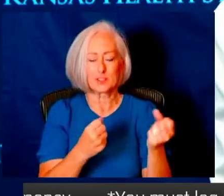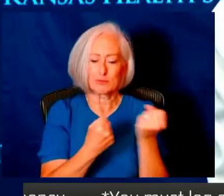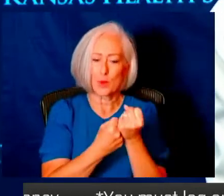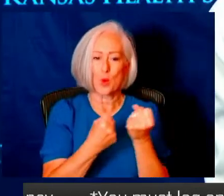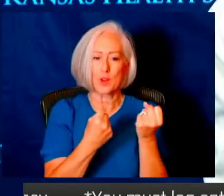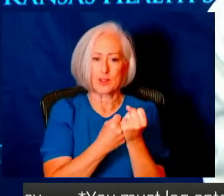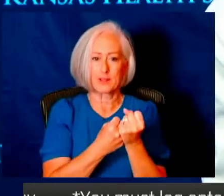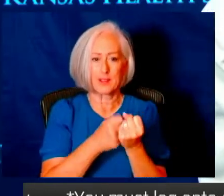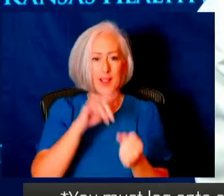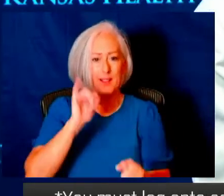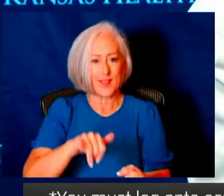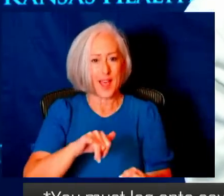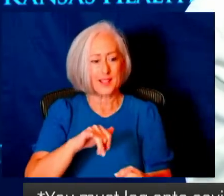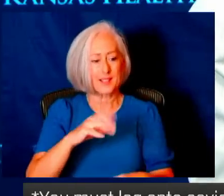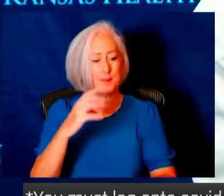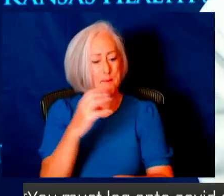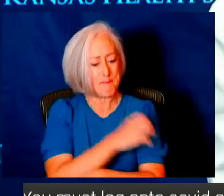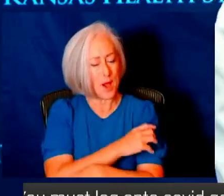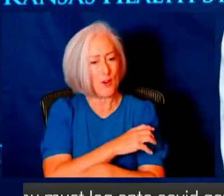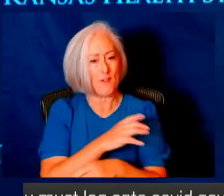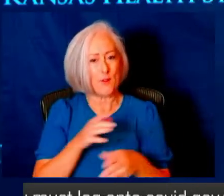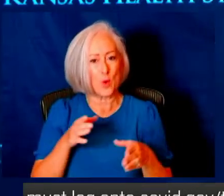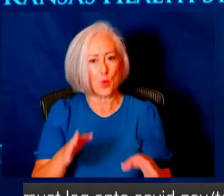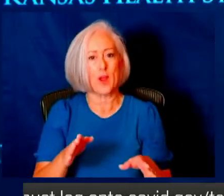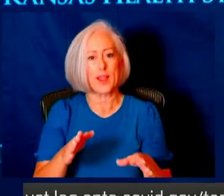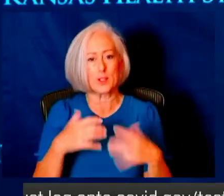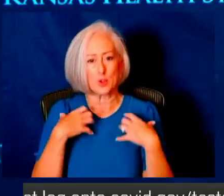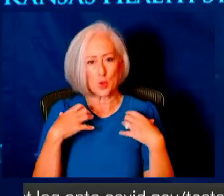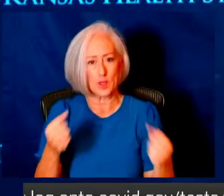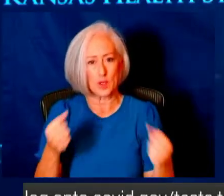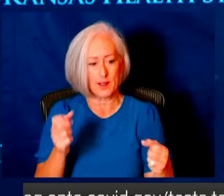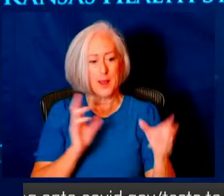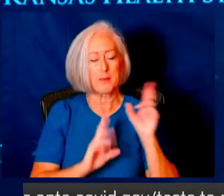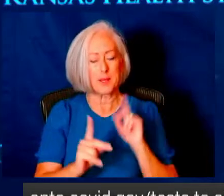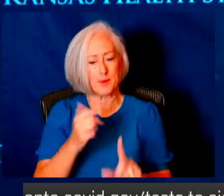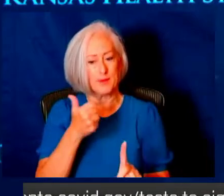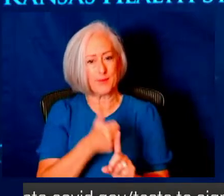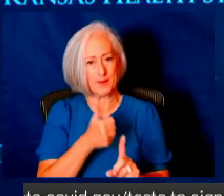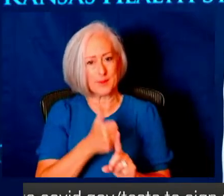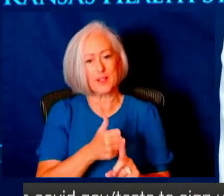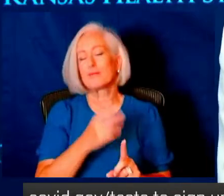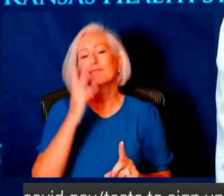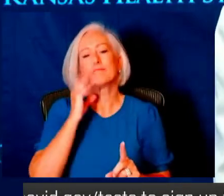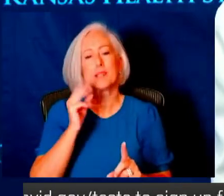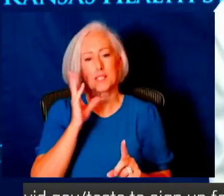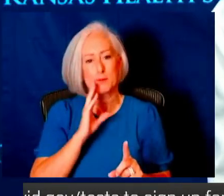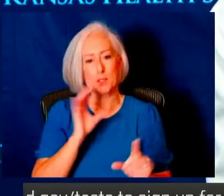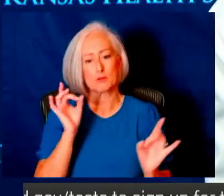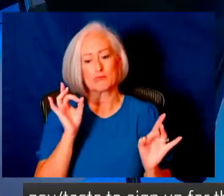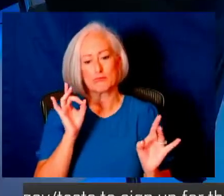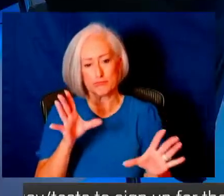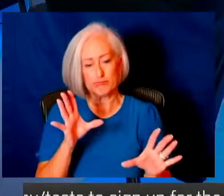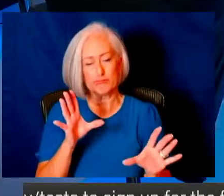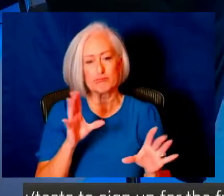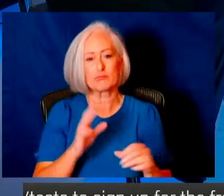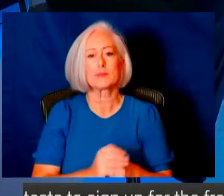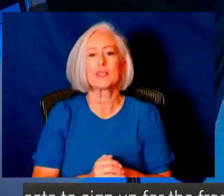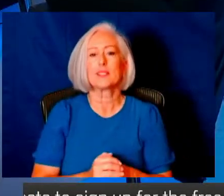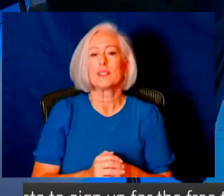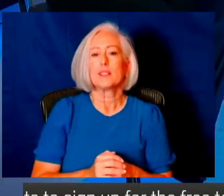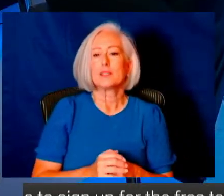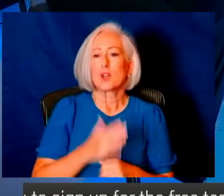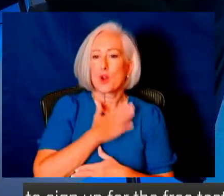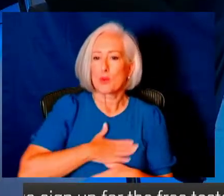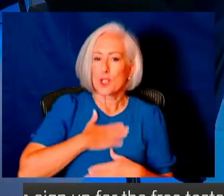heal people who have been deeply wounded? So thanks to you guys. You've done a great job. So appreciate all of you and to this